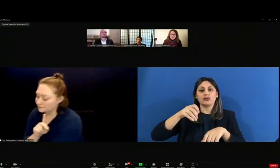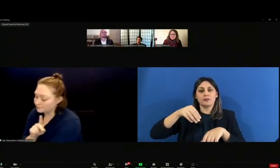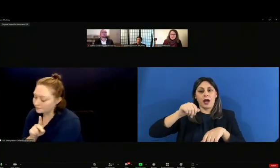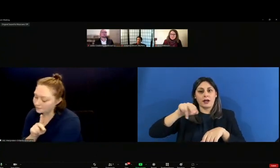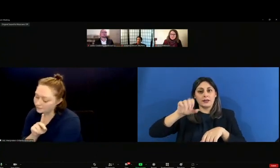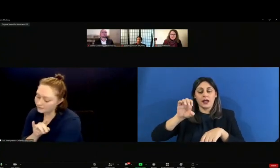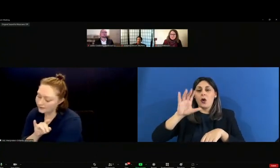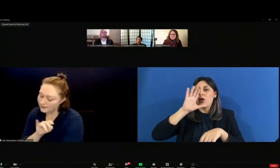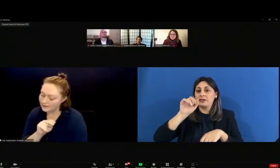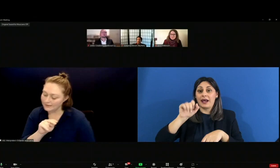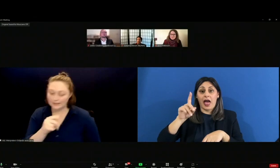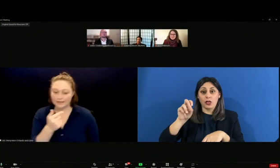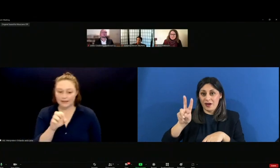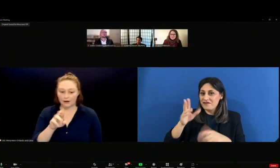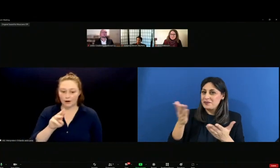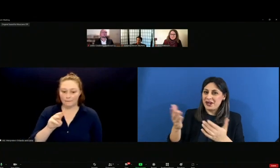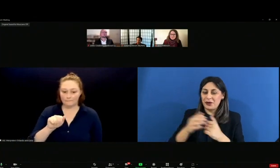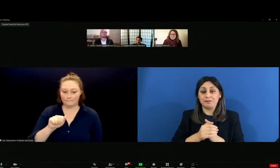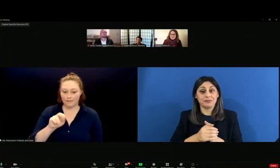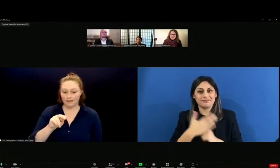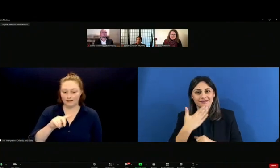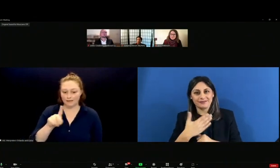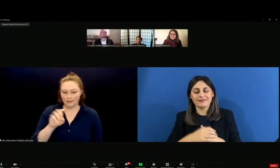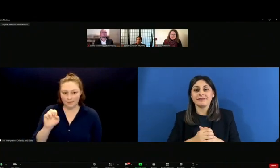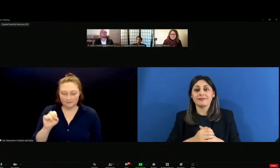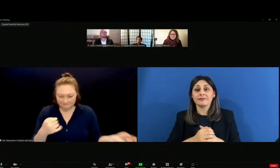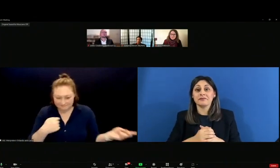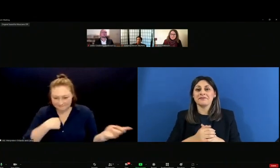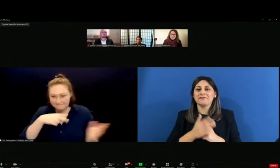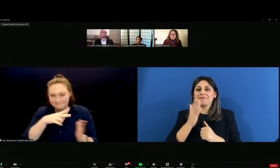on a nice thesis that I've read with great interest.